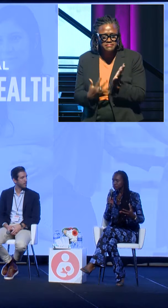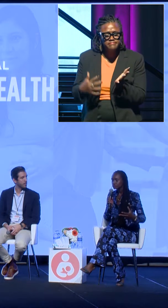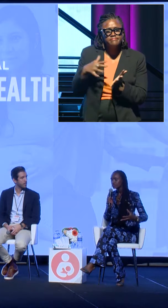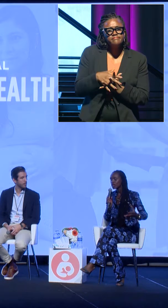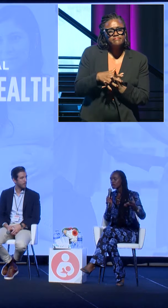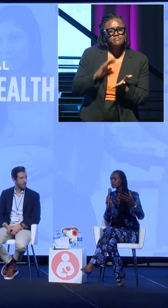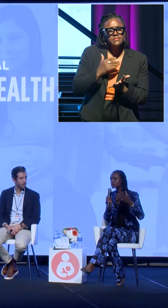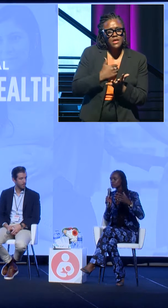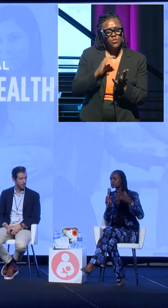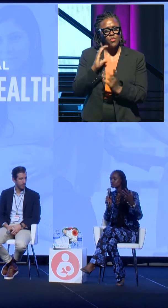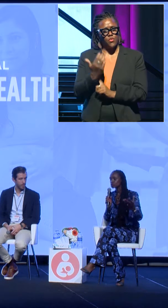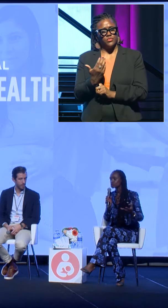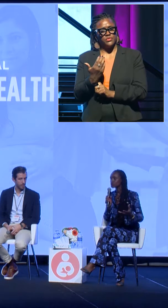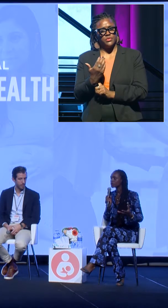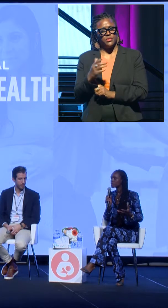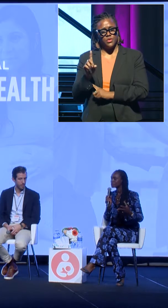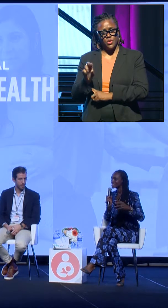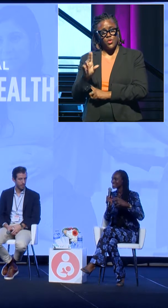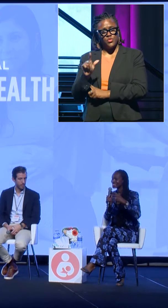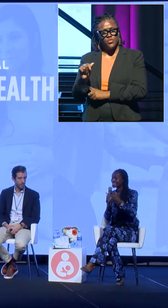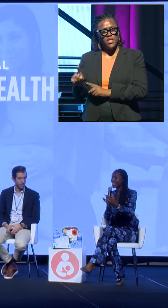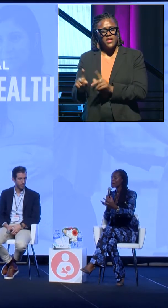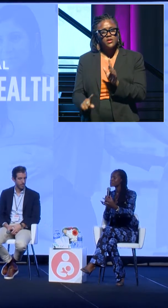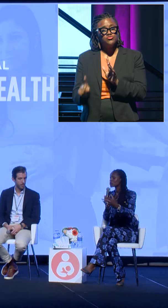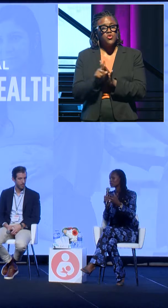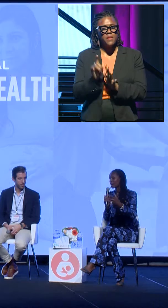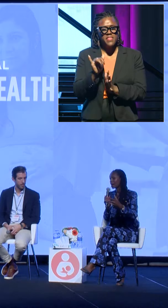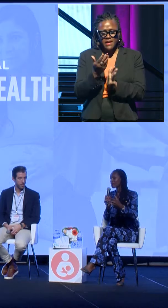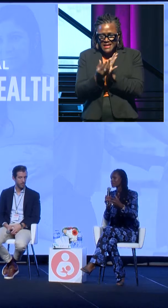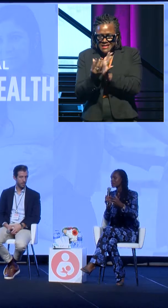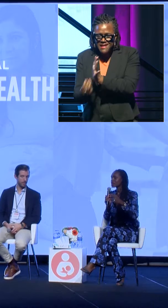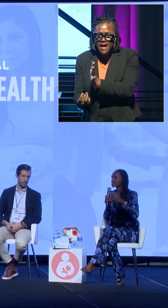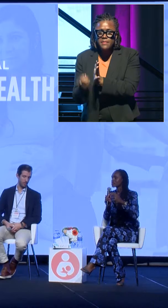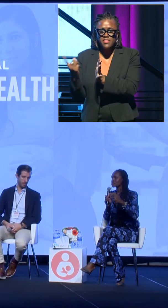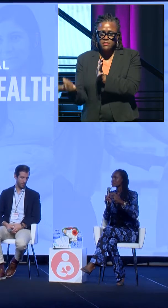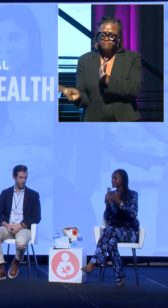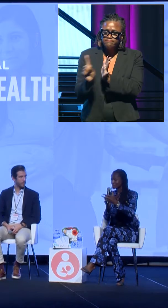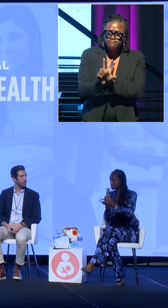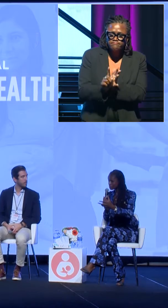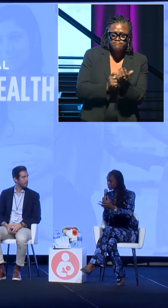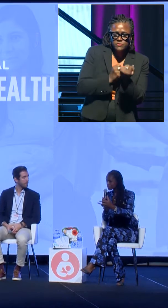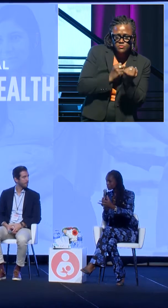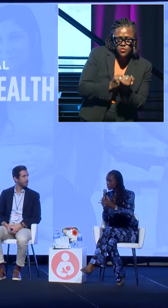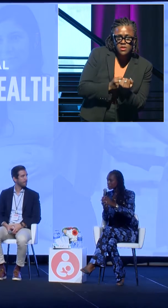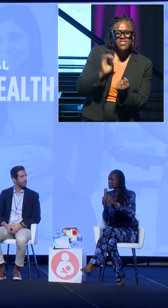culture. Doulas show up inside the gaps that we have that are